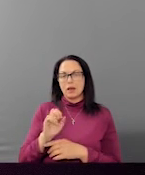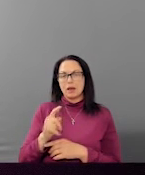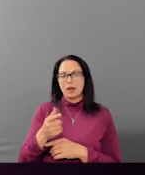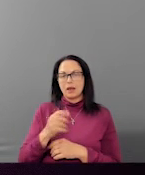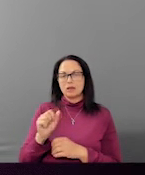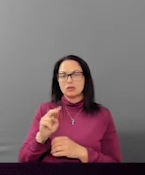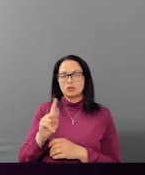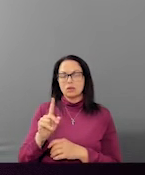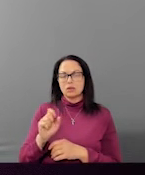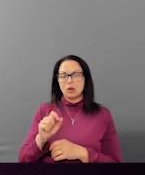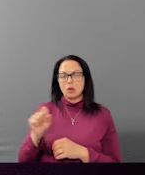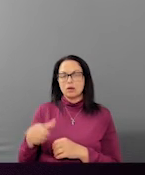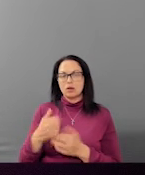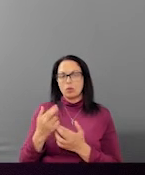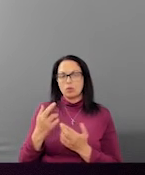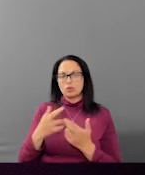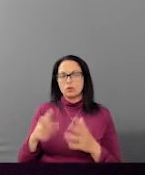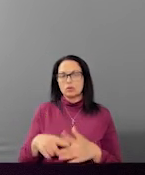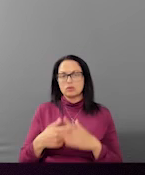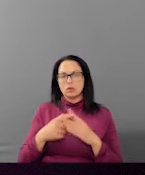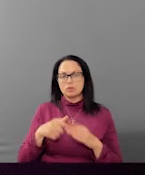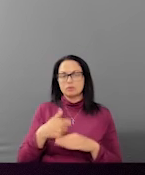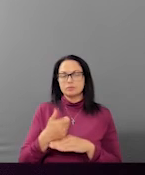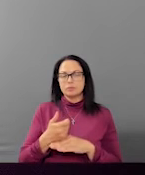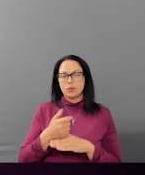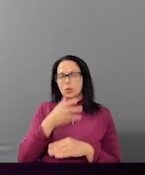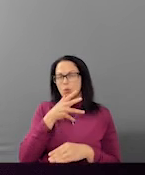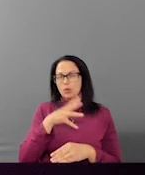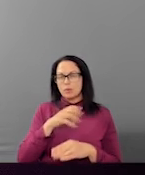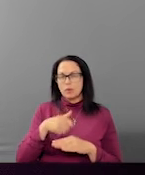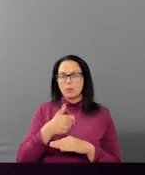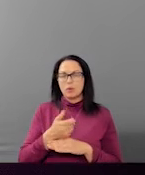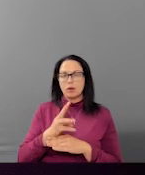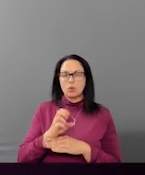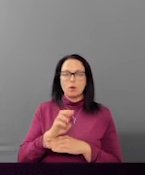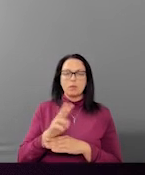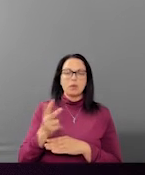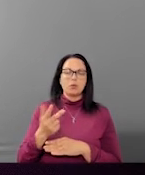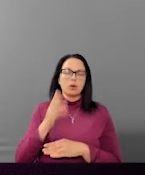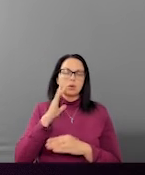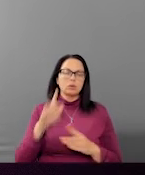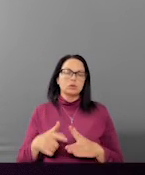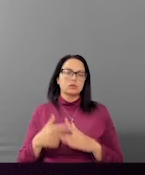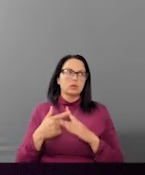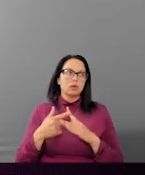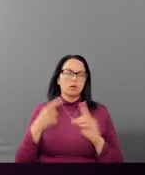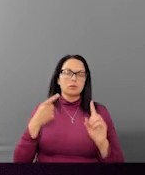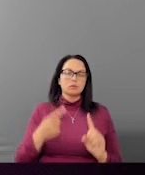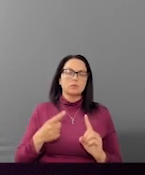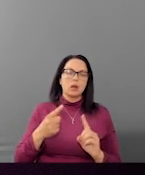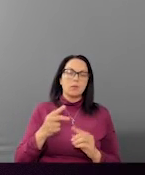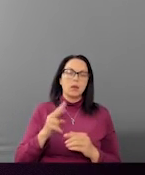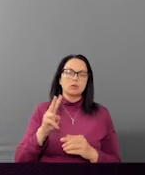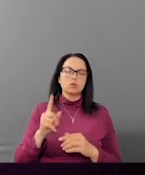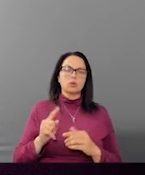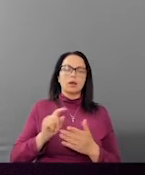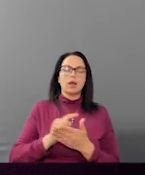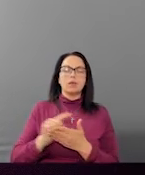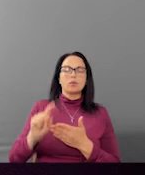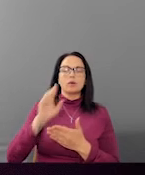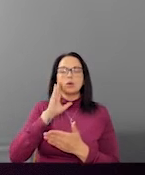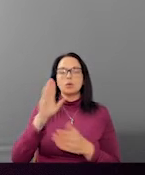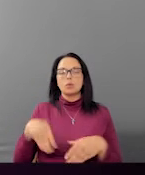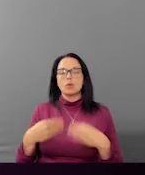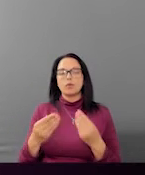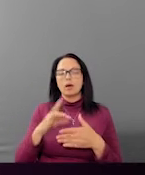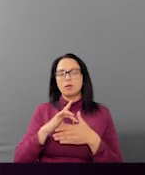to start building, 30 Days of Web3. Women Build Web3 is starting a 30 Days of Web3 initiative in about 2.5 weeks, where we're going to provide a content map